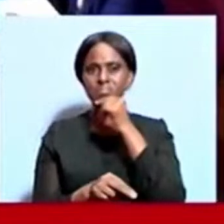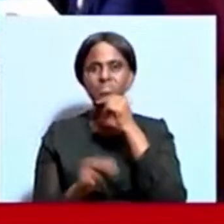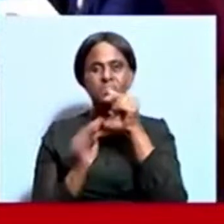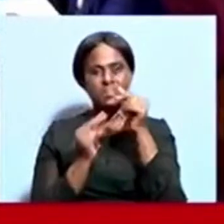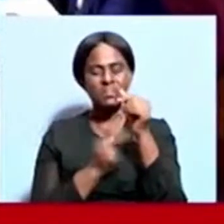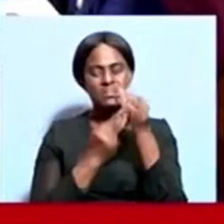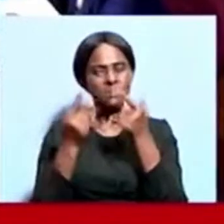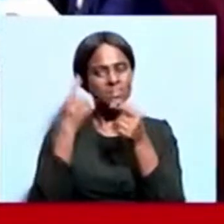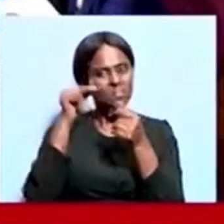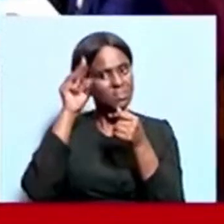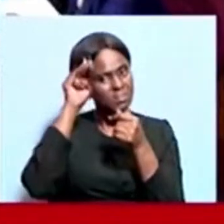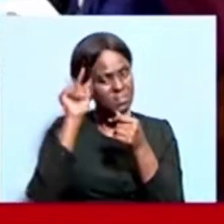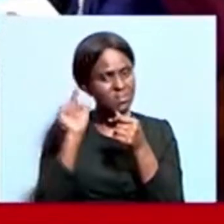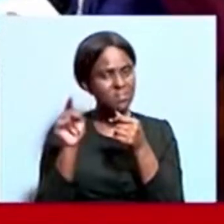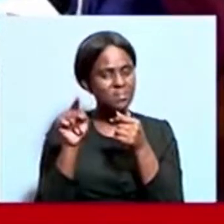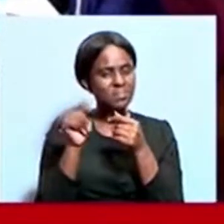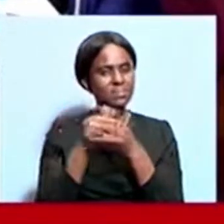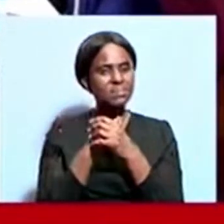for the ministry to.